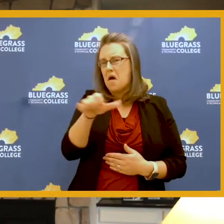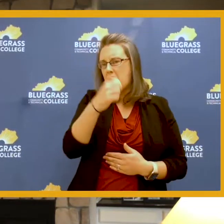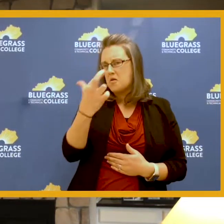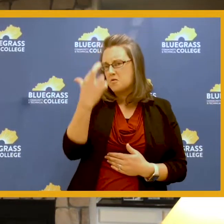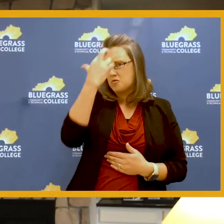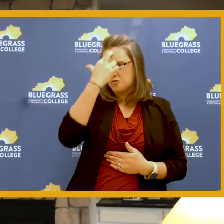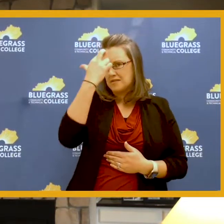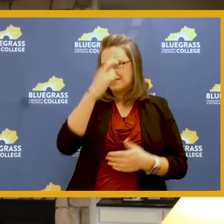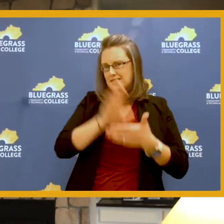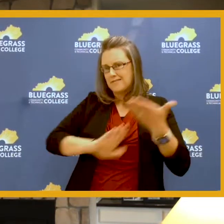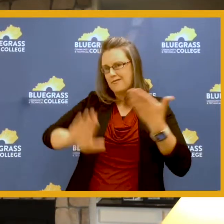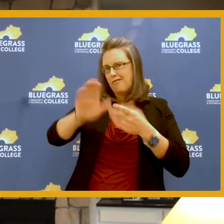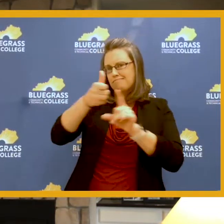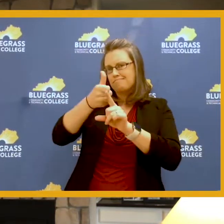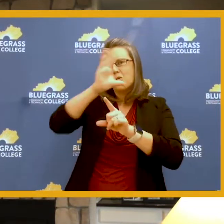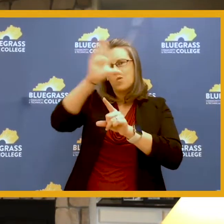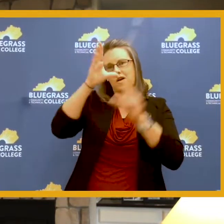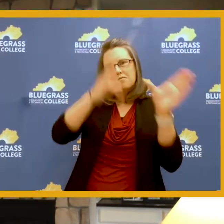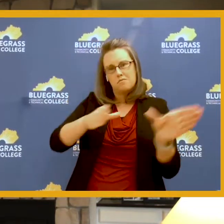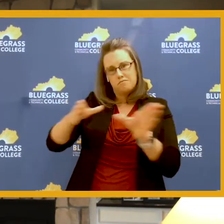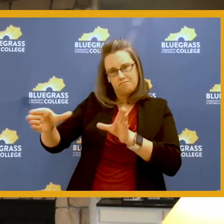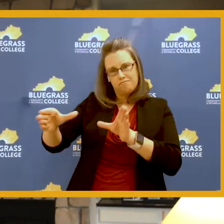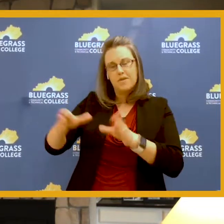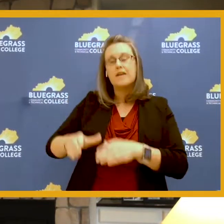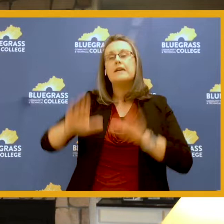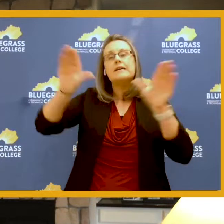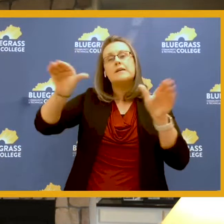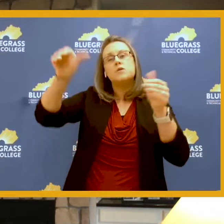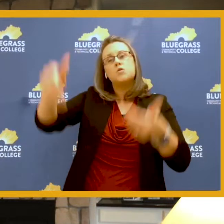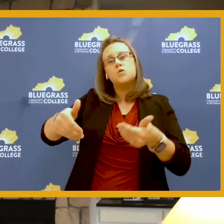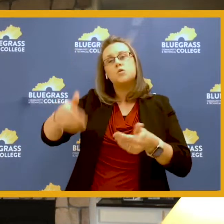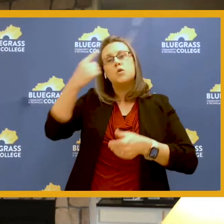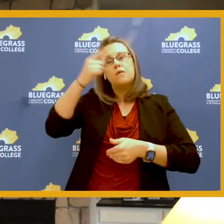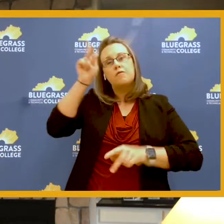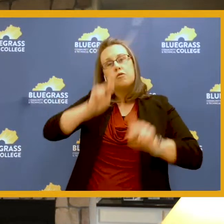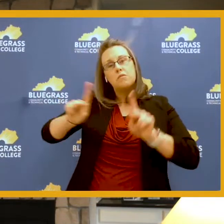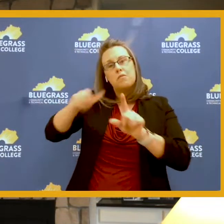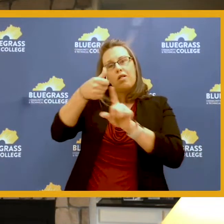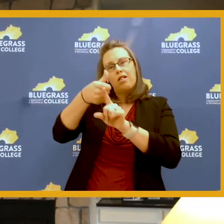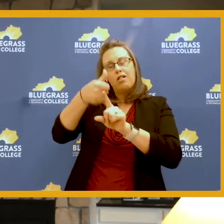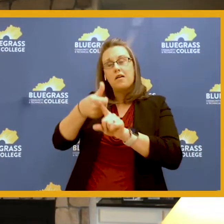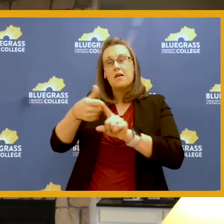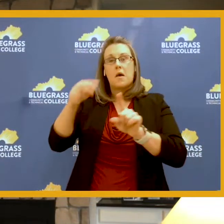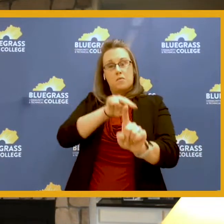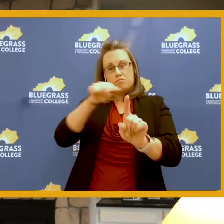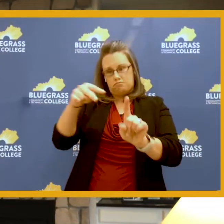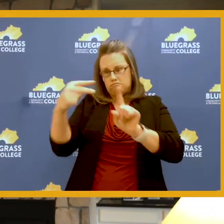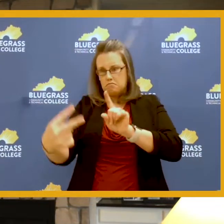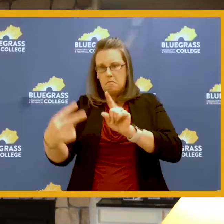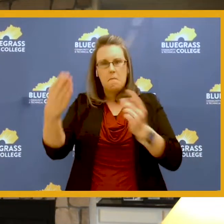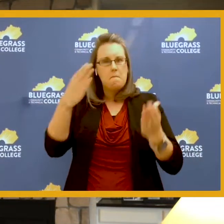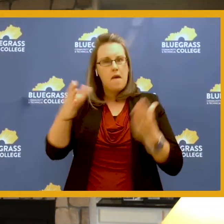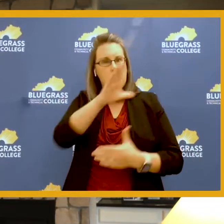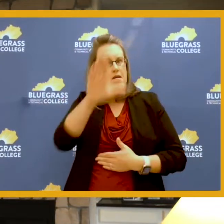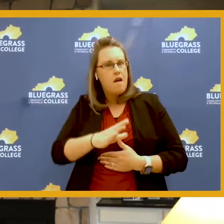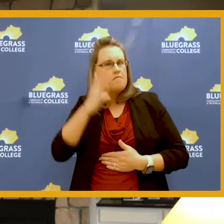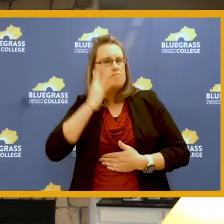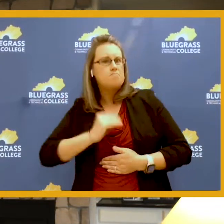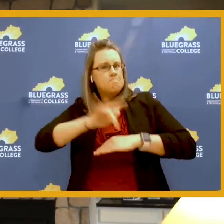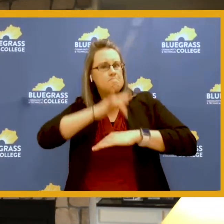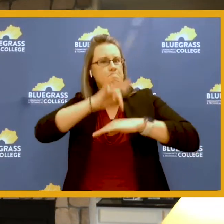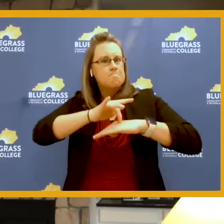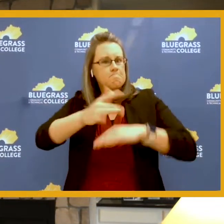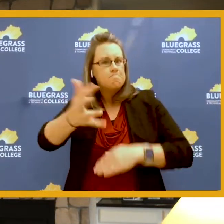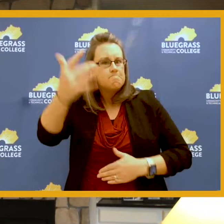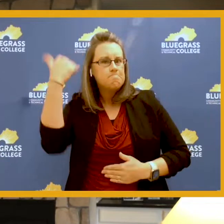there's another reason college prepares you for the future of work. It introduces you to people with viewpoints that you may not have